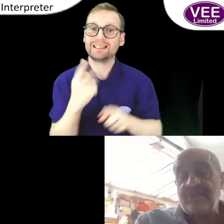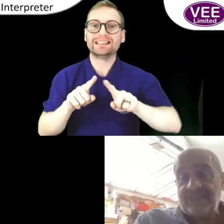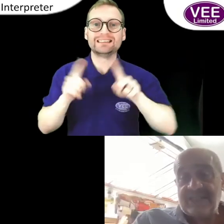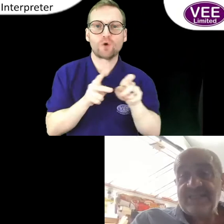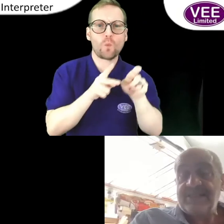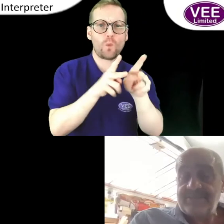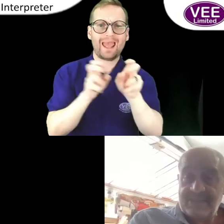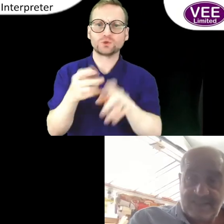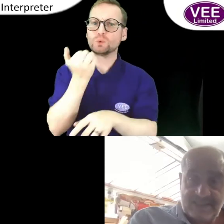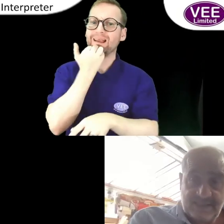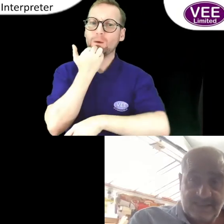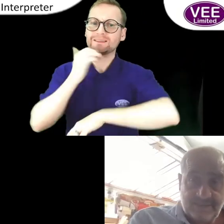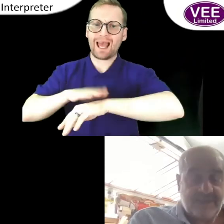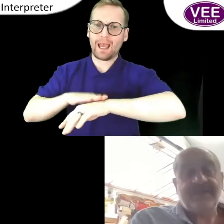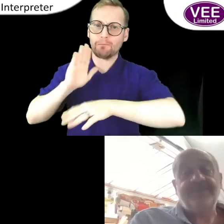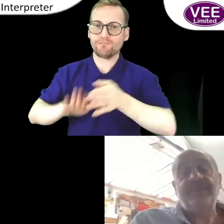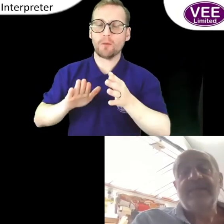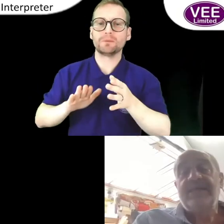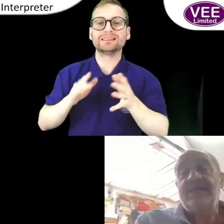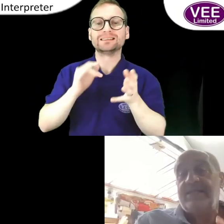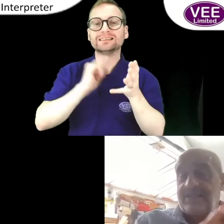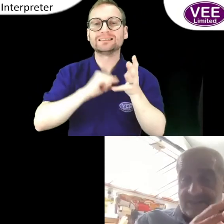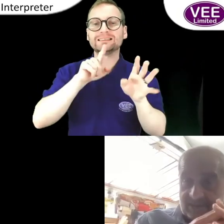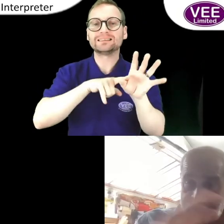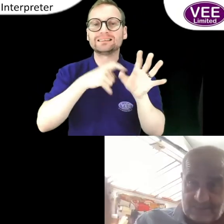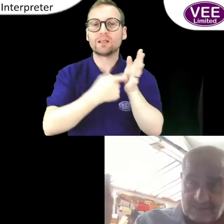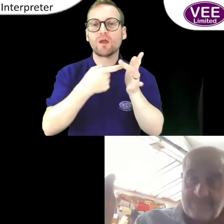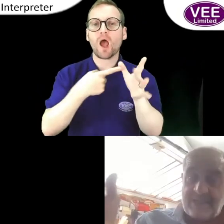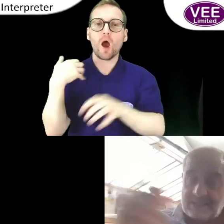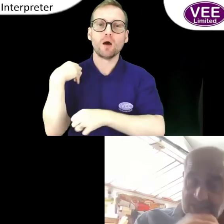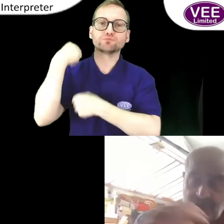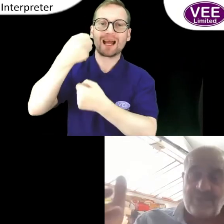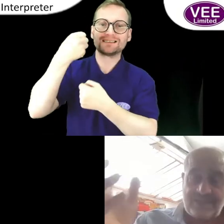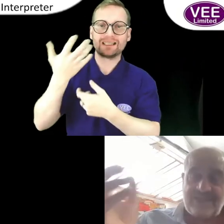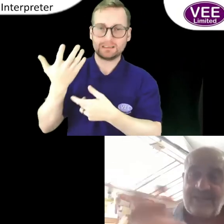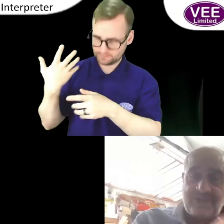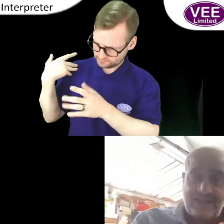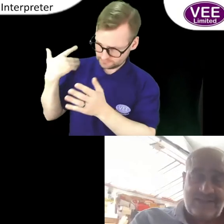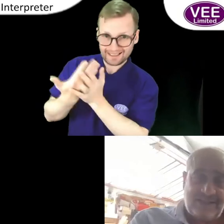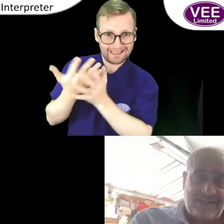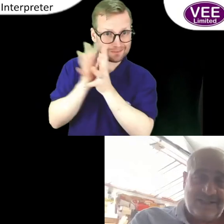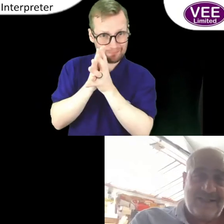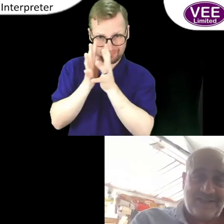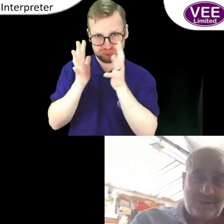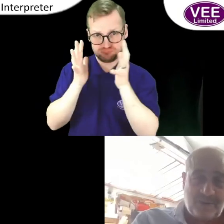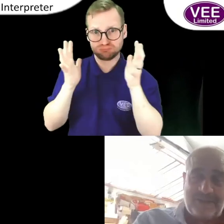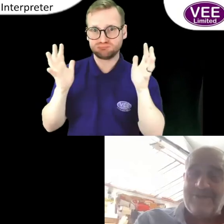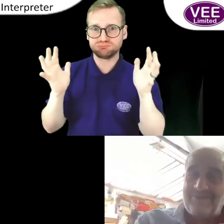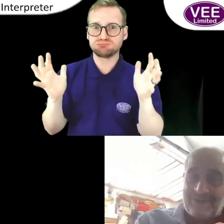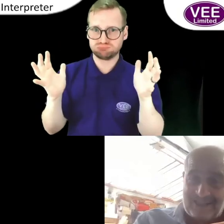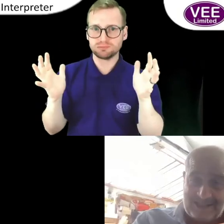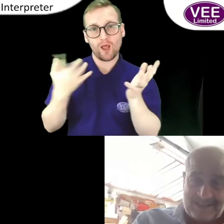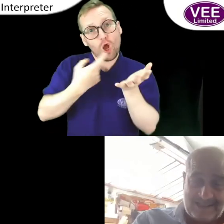of counting time since the Syrian uprising. And it is a huge installation. I really highly